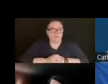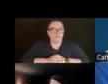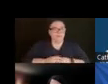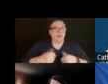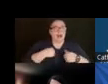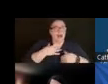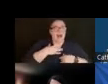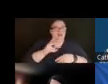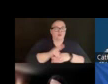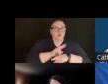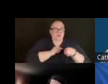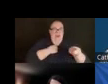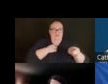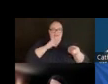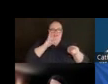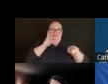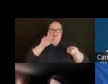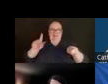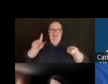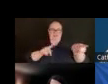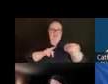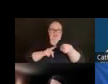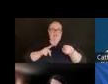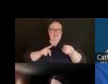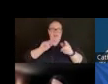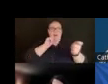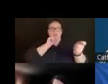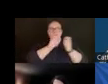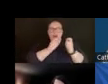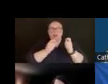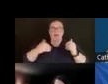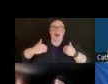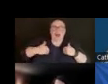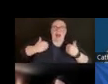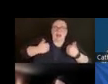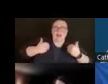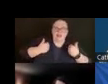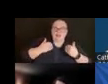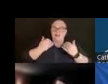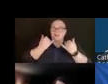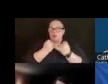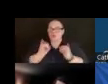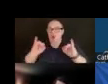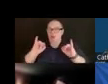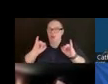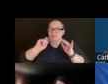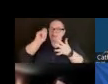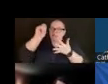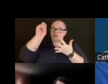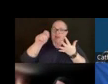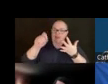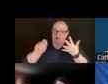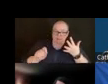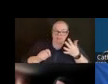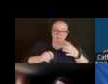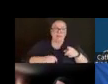Checklist. It takes a look at a whole bunch of skills and basically divides them into those 4